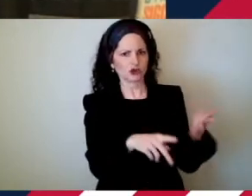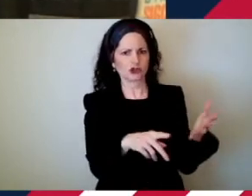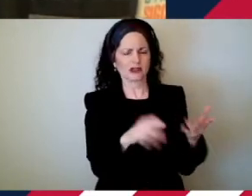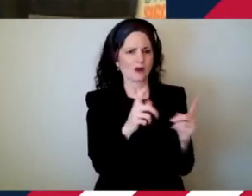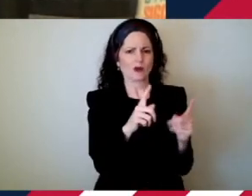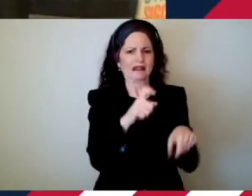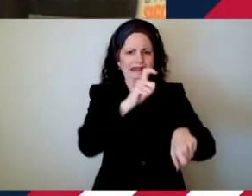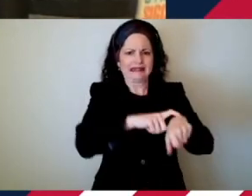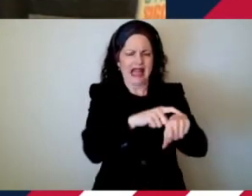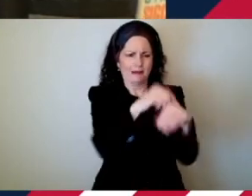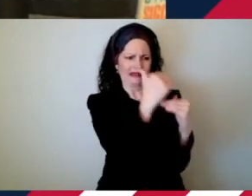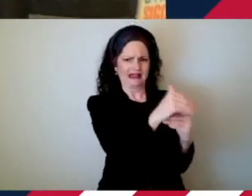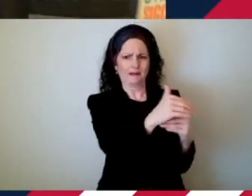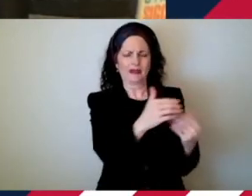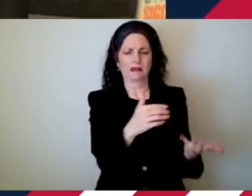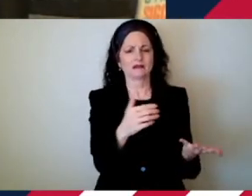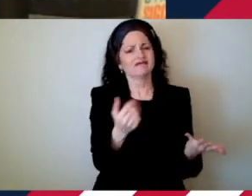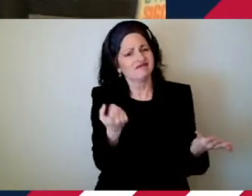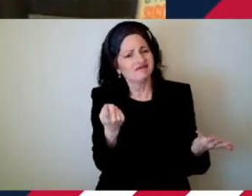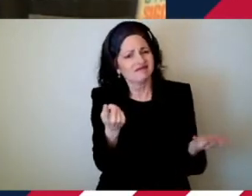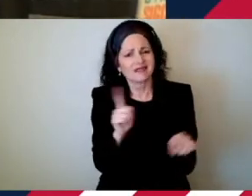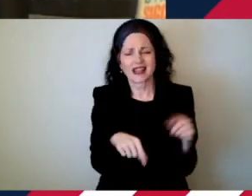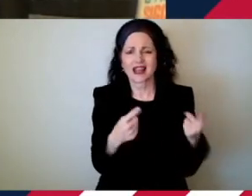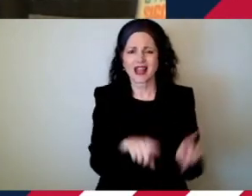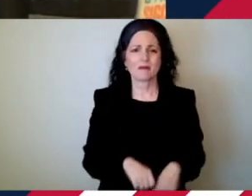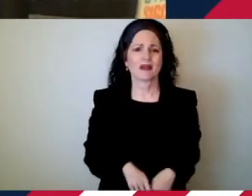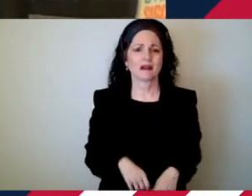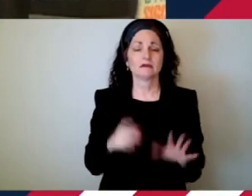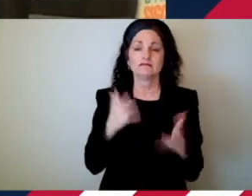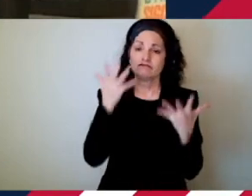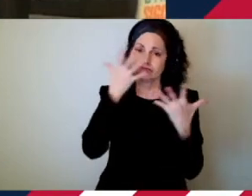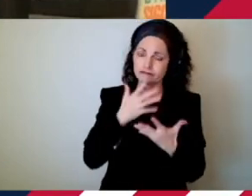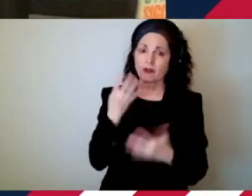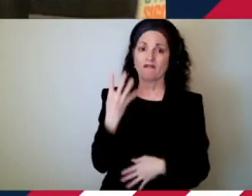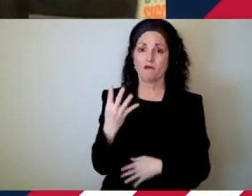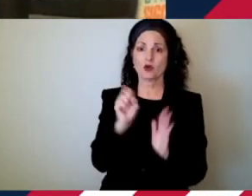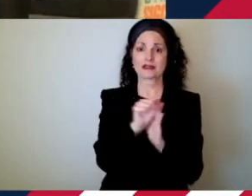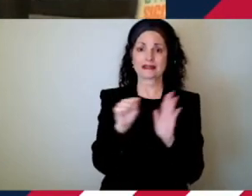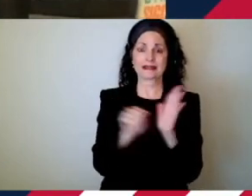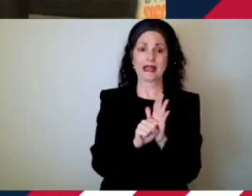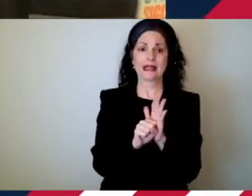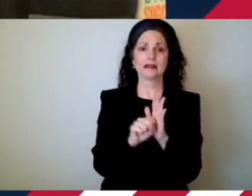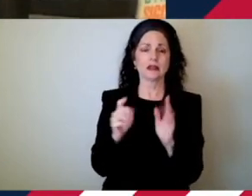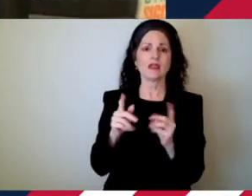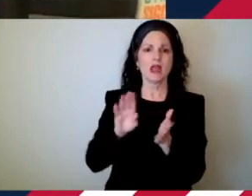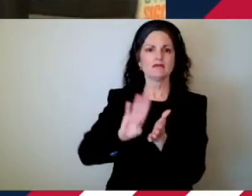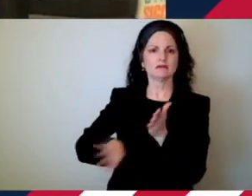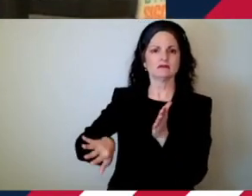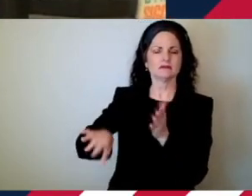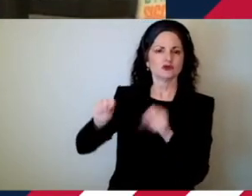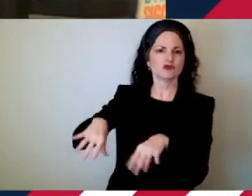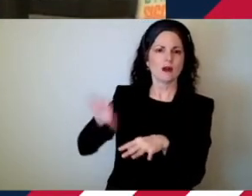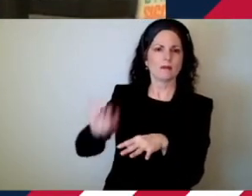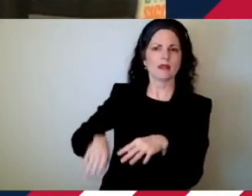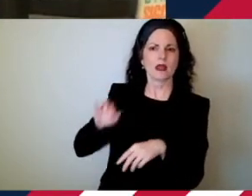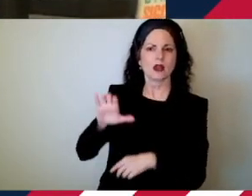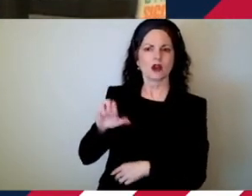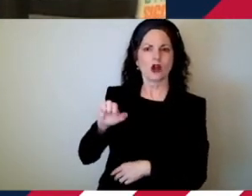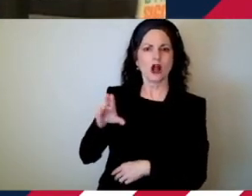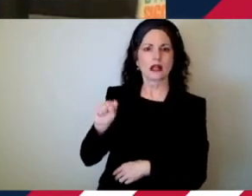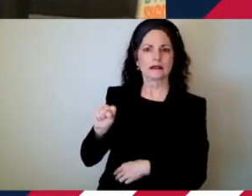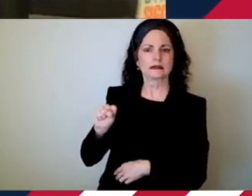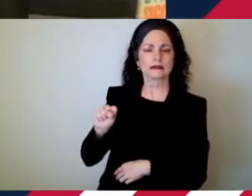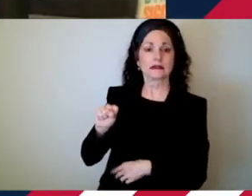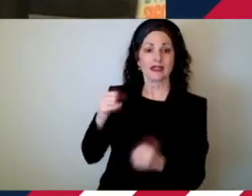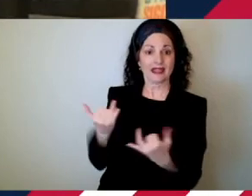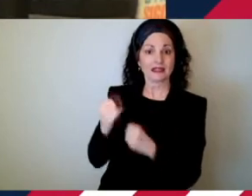in 4 states which abandoned caucuses for primaries this year, voter participation increased 2 to 6-fold.